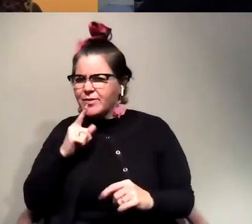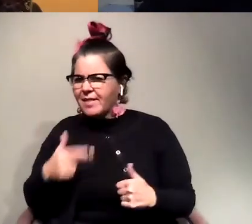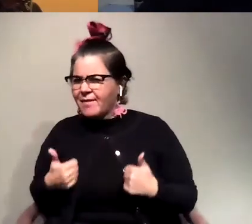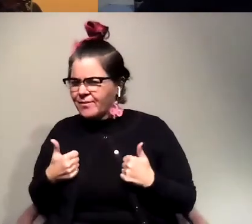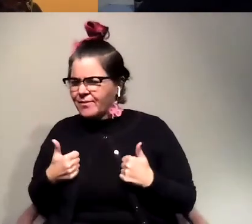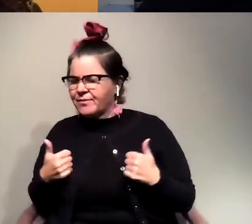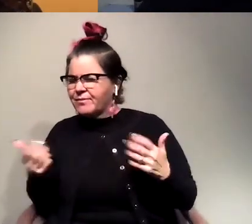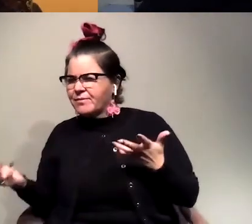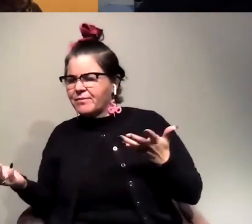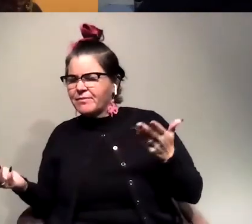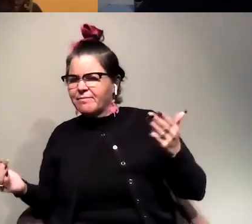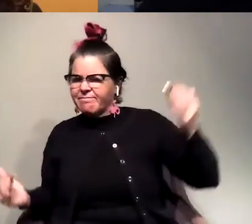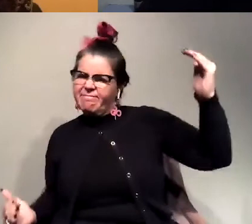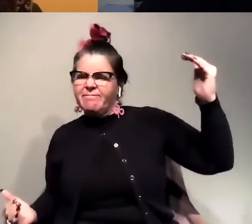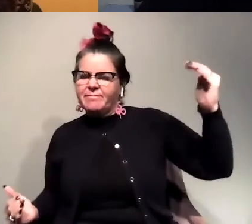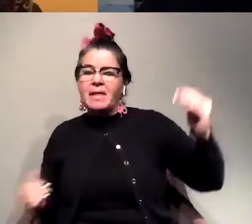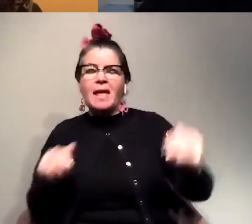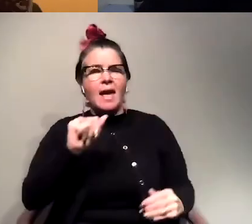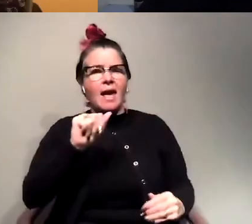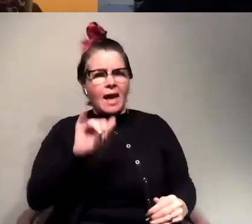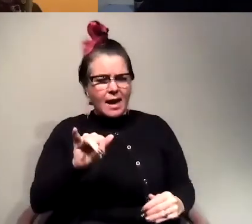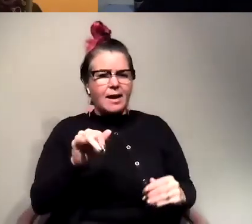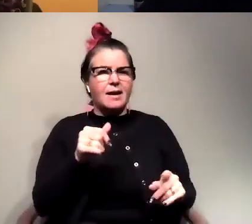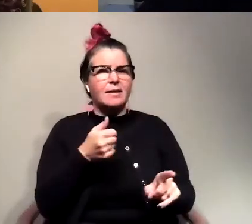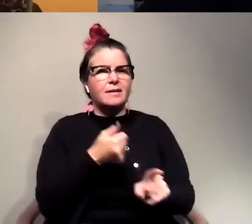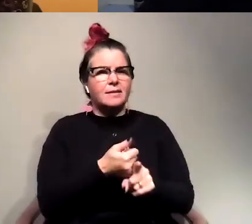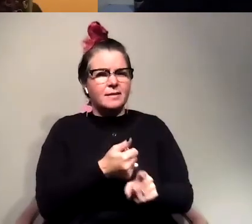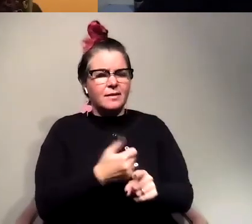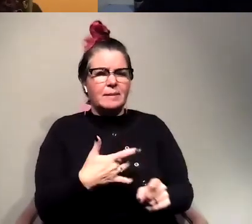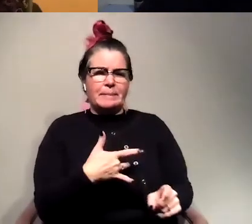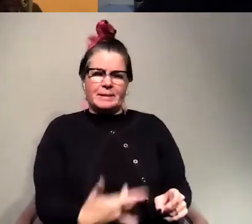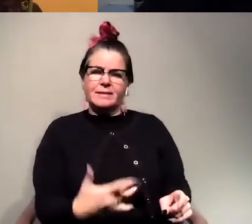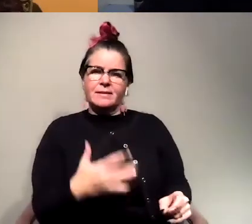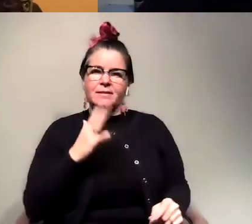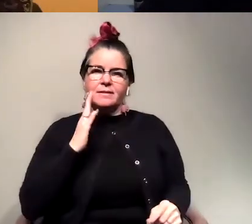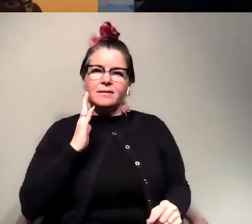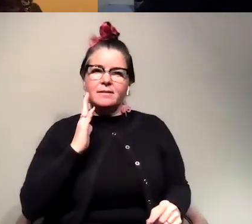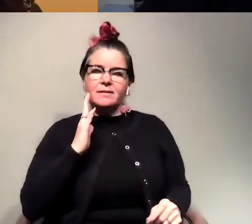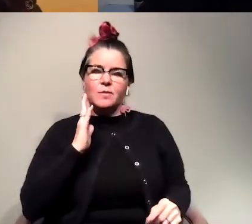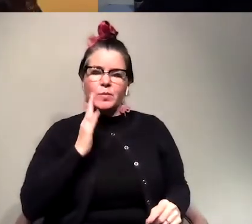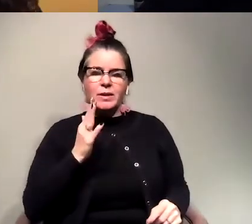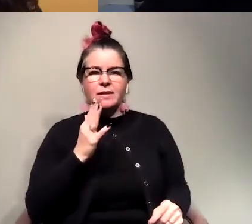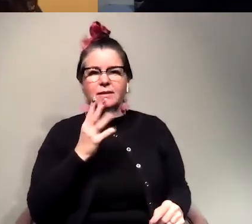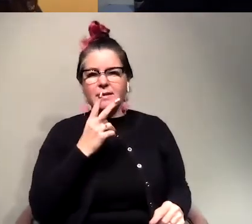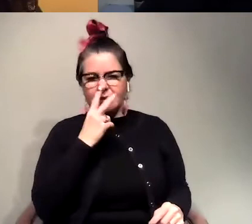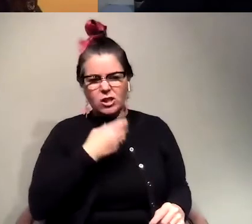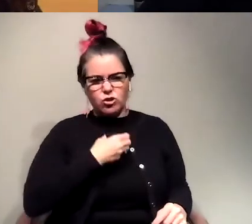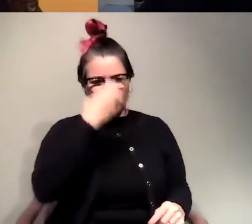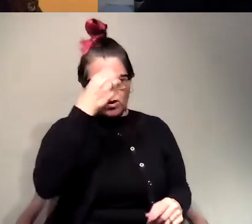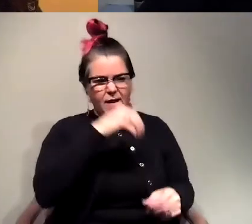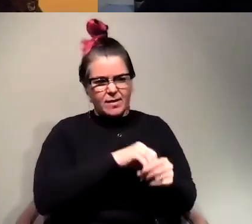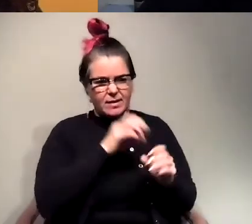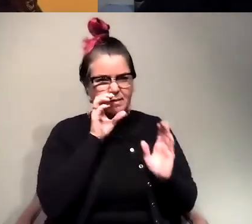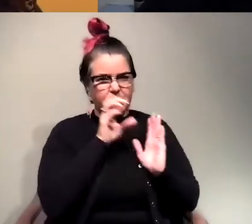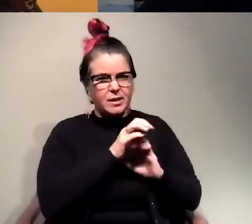You know, you're in AI, you're quite more likely to have like a giraffe in a scene than just a